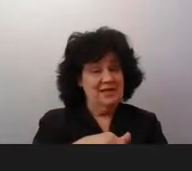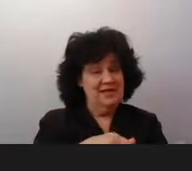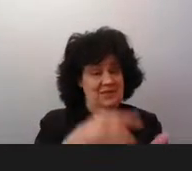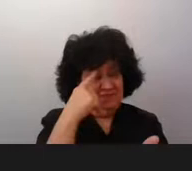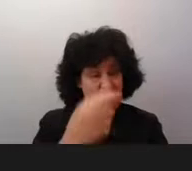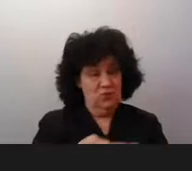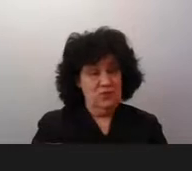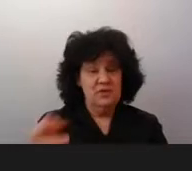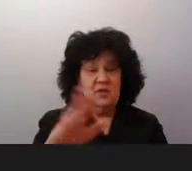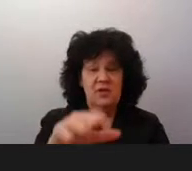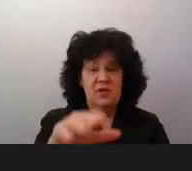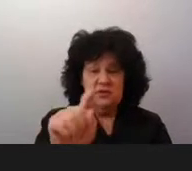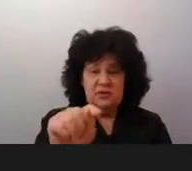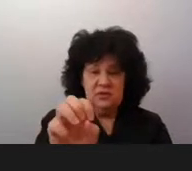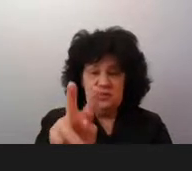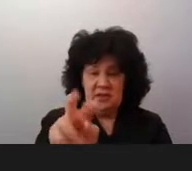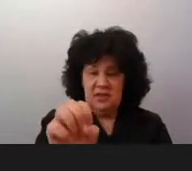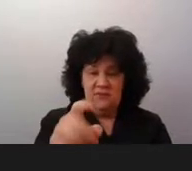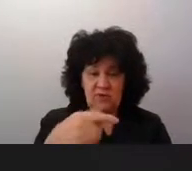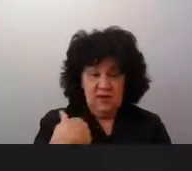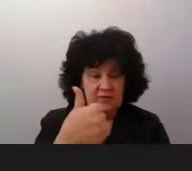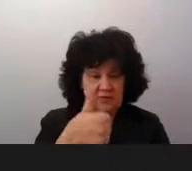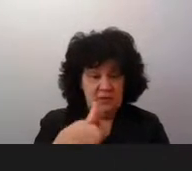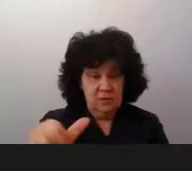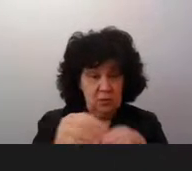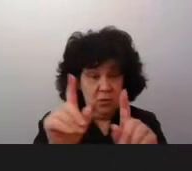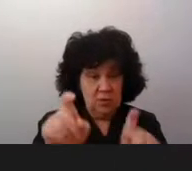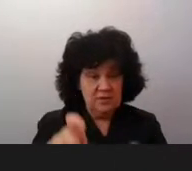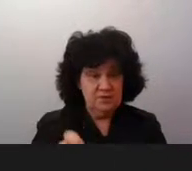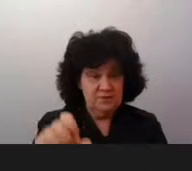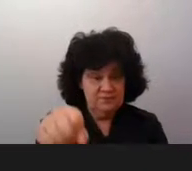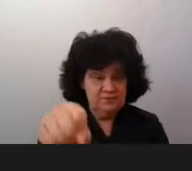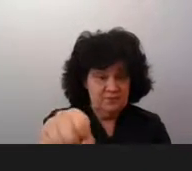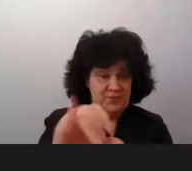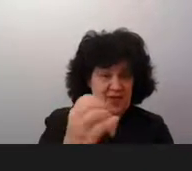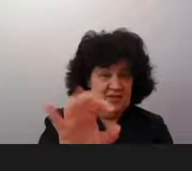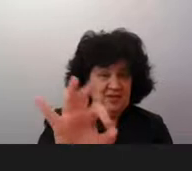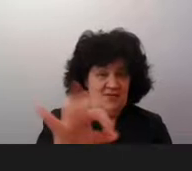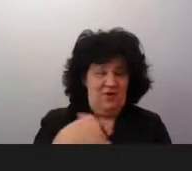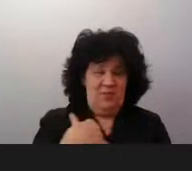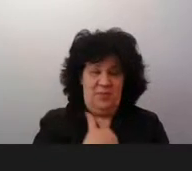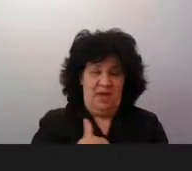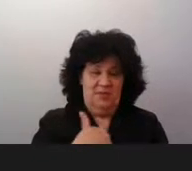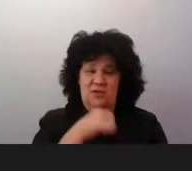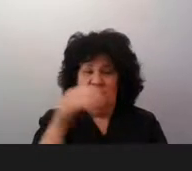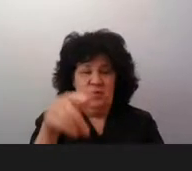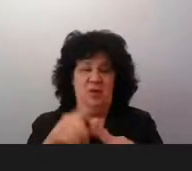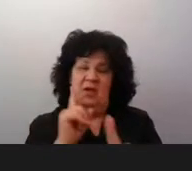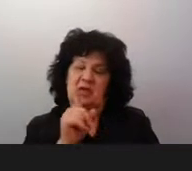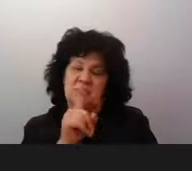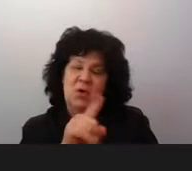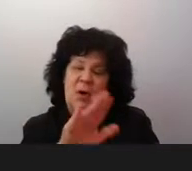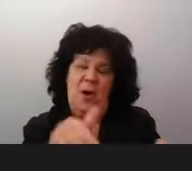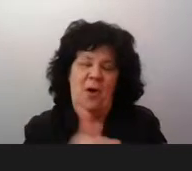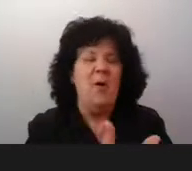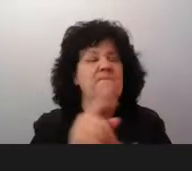Steve, do you have a few more questions? Yeah, and Jeff, I'll apologize. I don't expect you to be able to answer all of them.